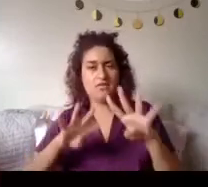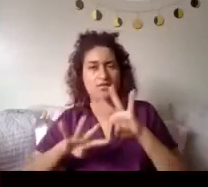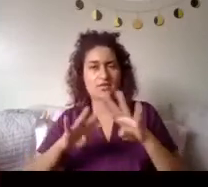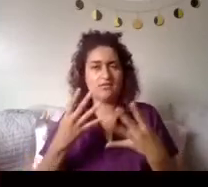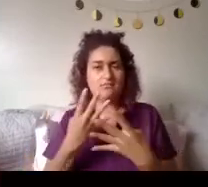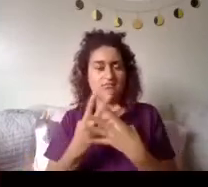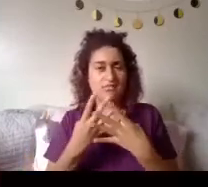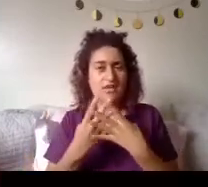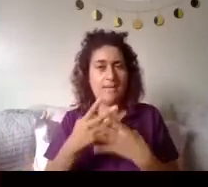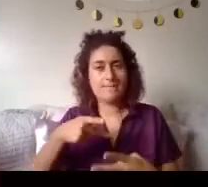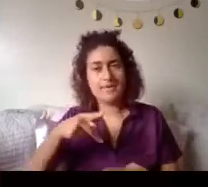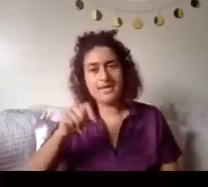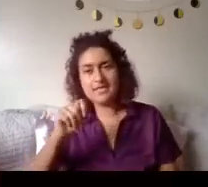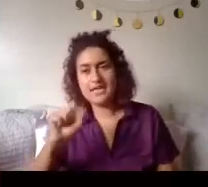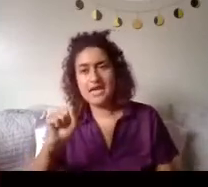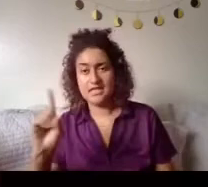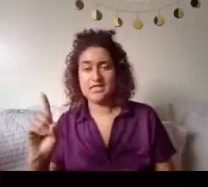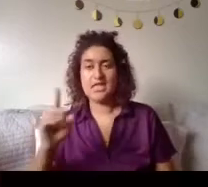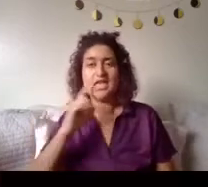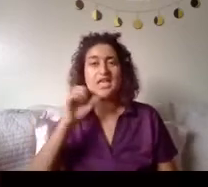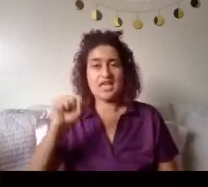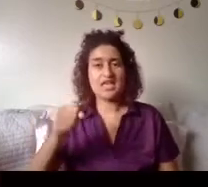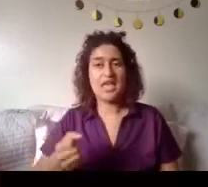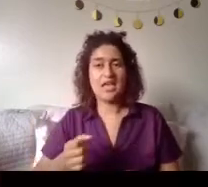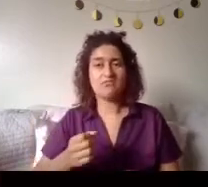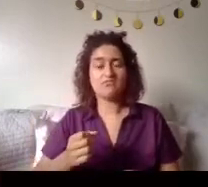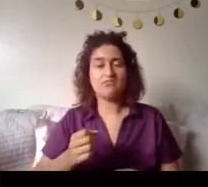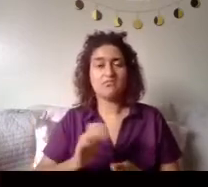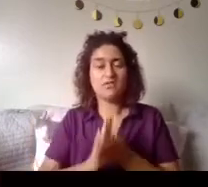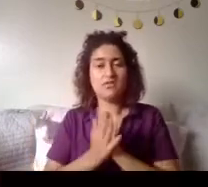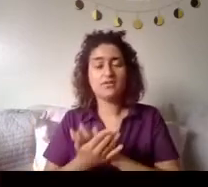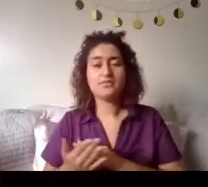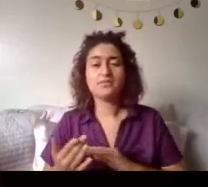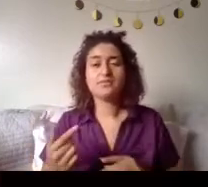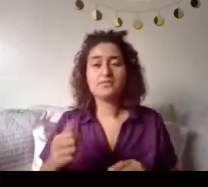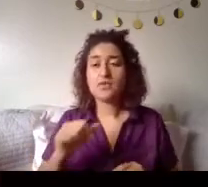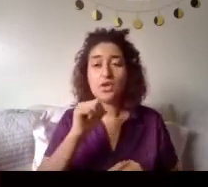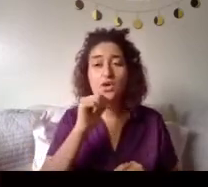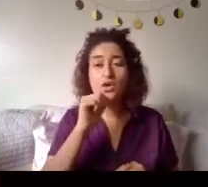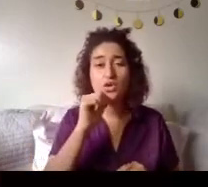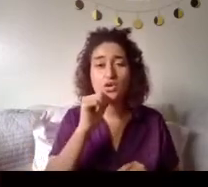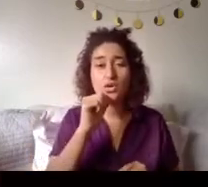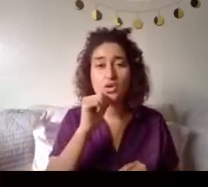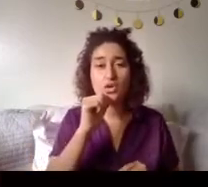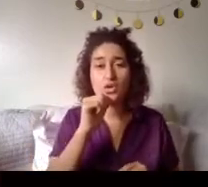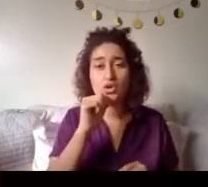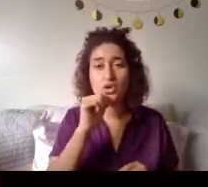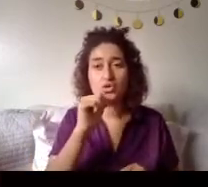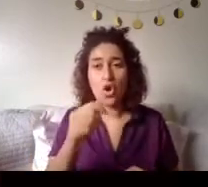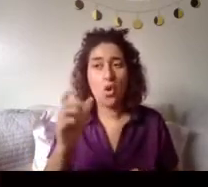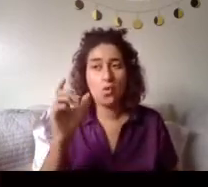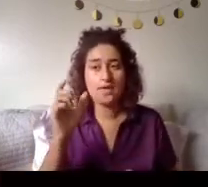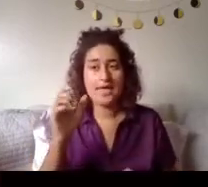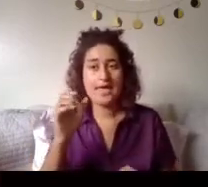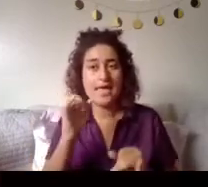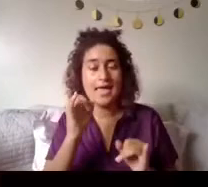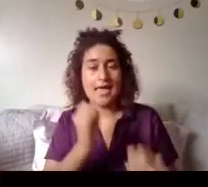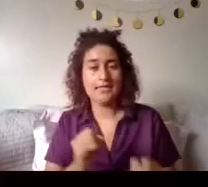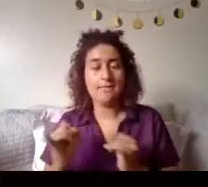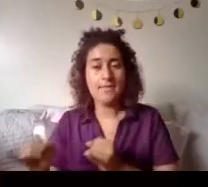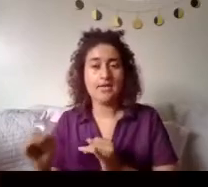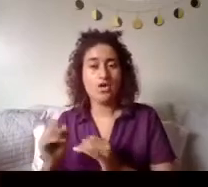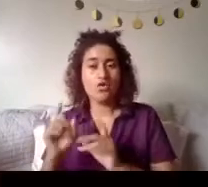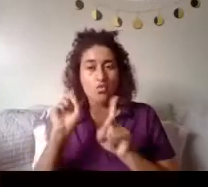can develop. Further, there are no independent report offices in continental European context.